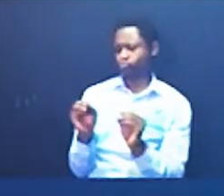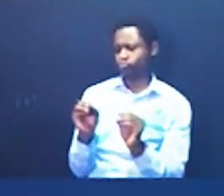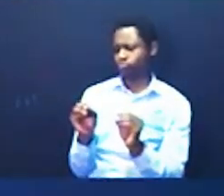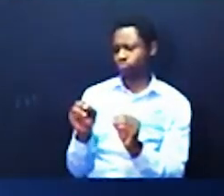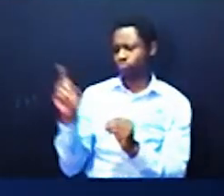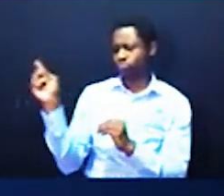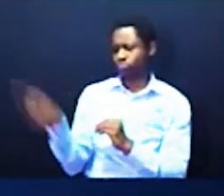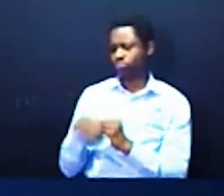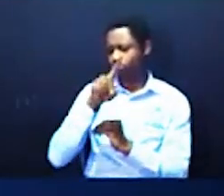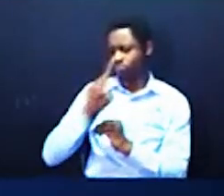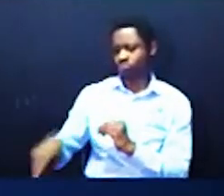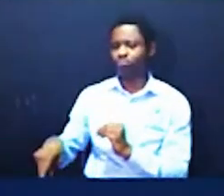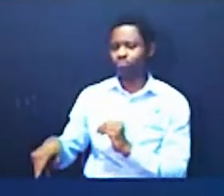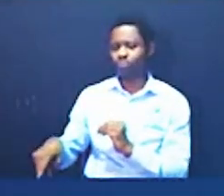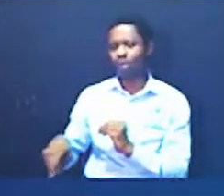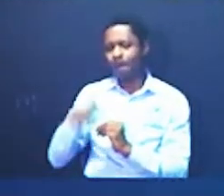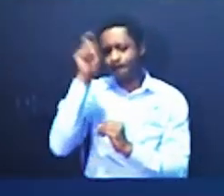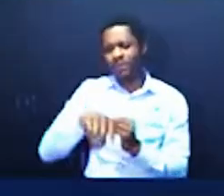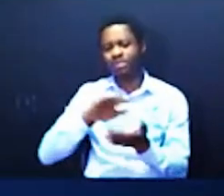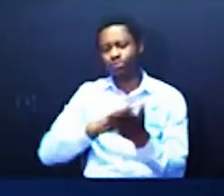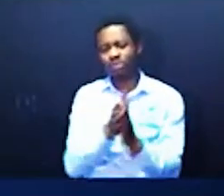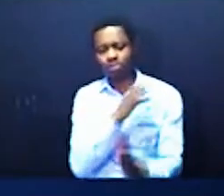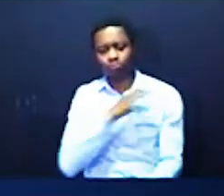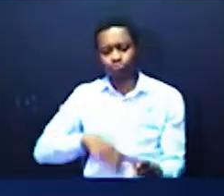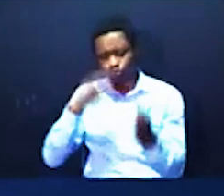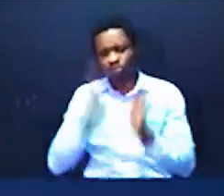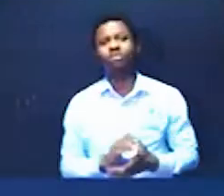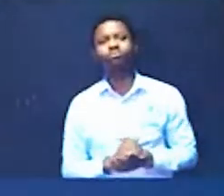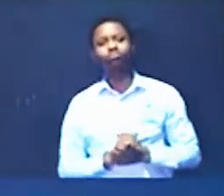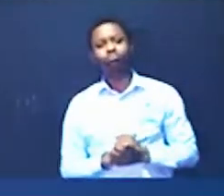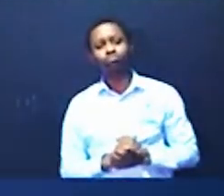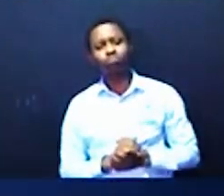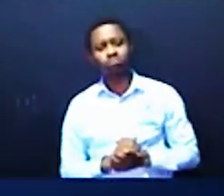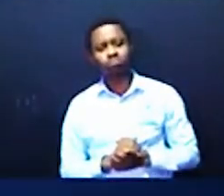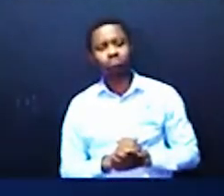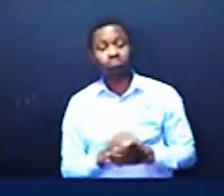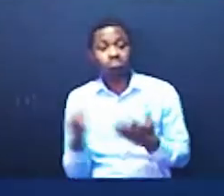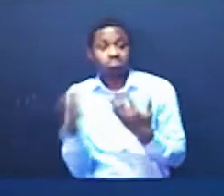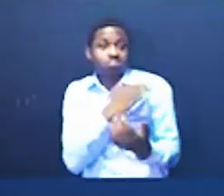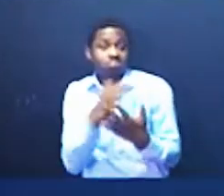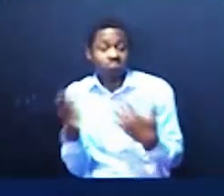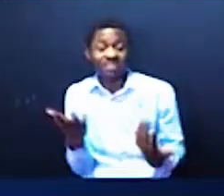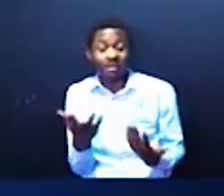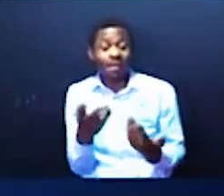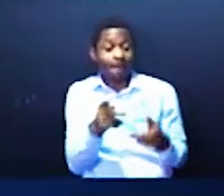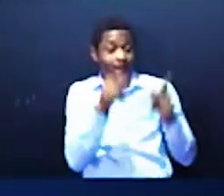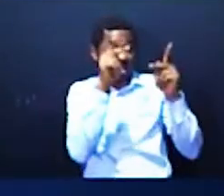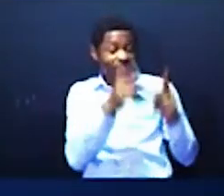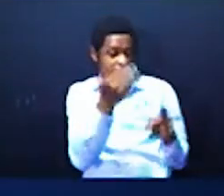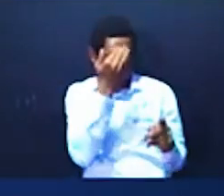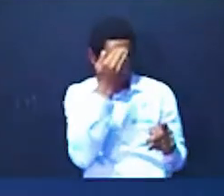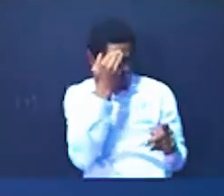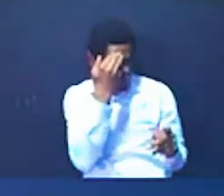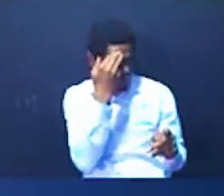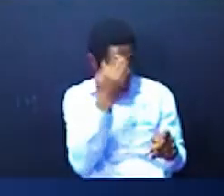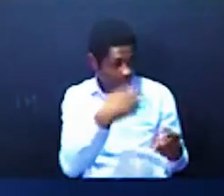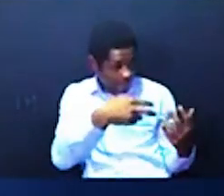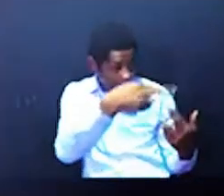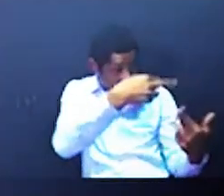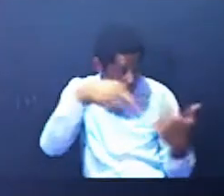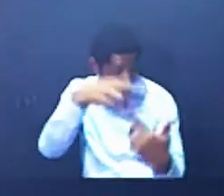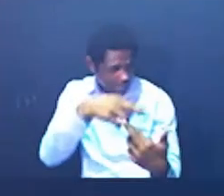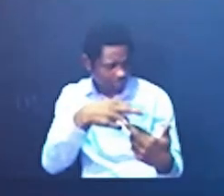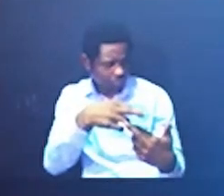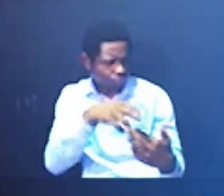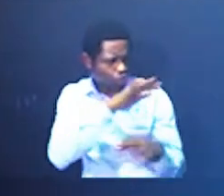Be a Christian. Be real. Whether a familiar person is around or not, be real. Don't